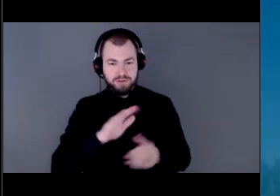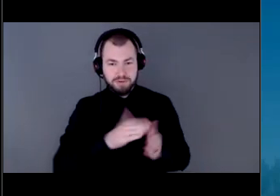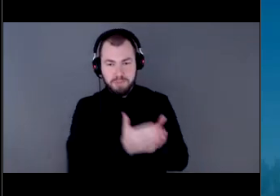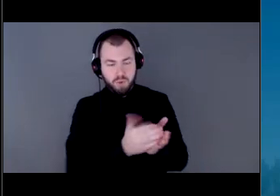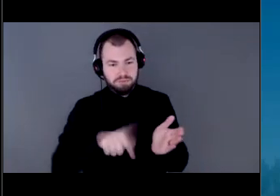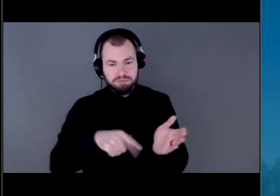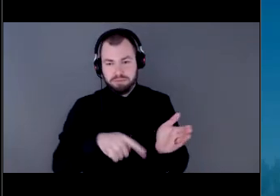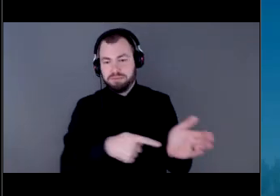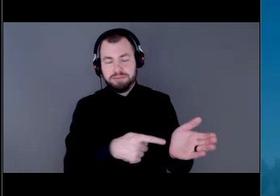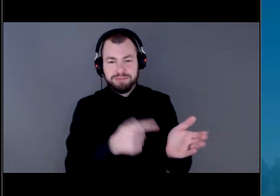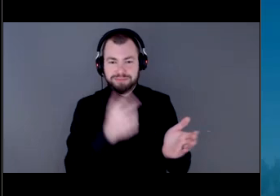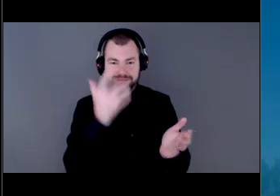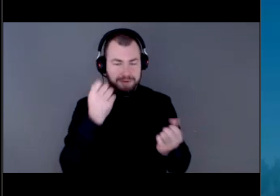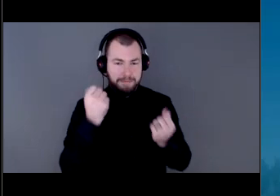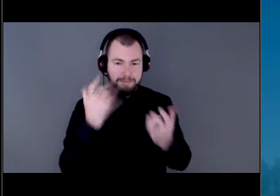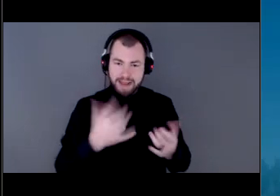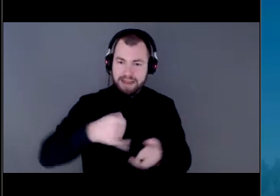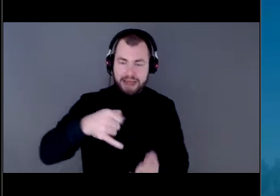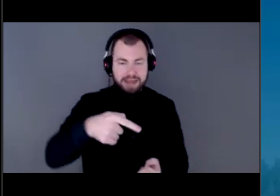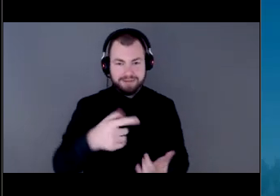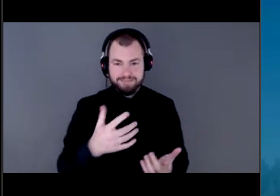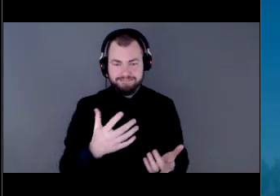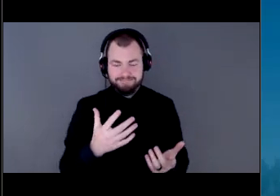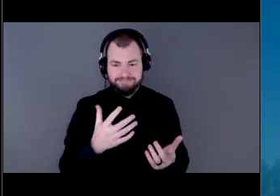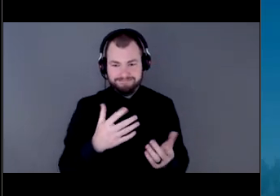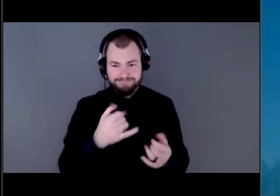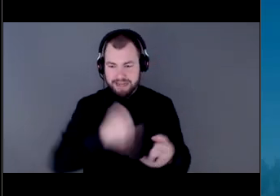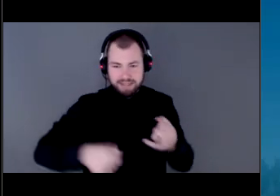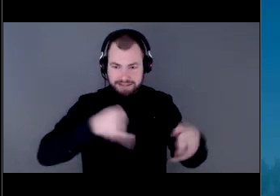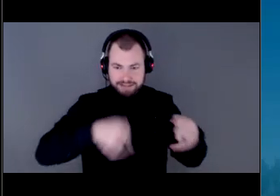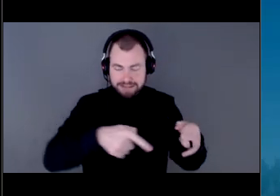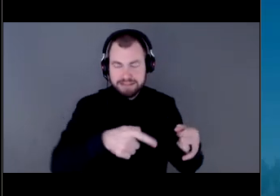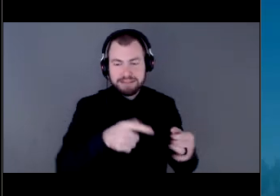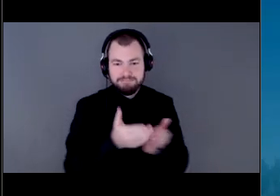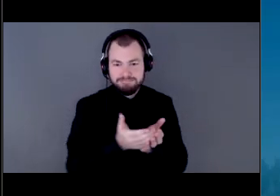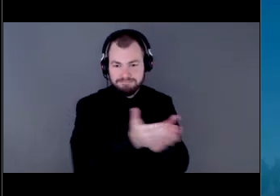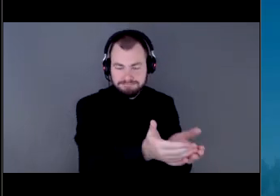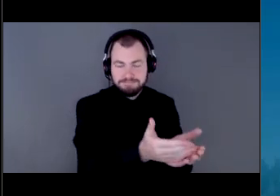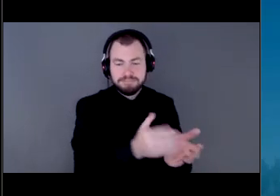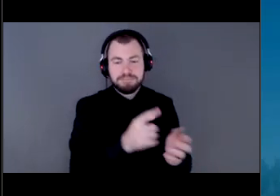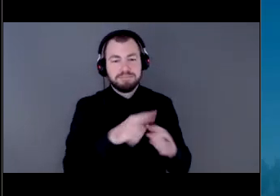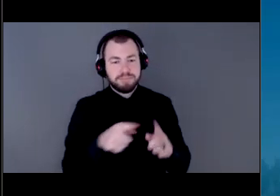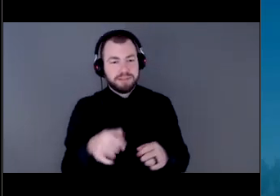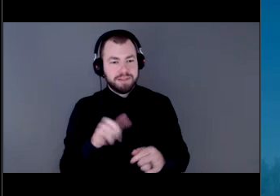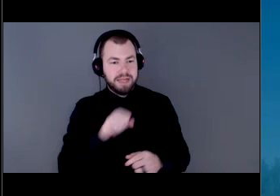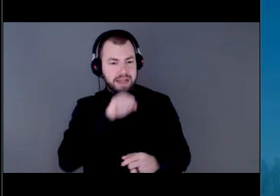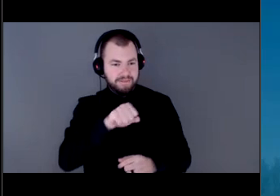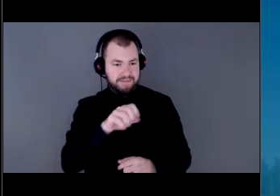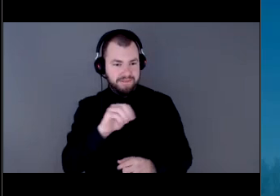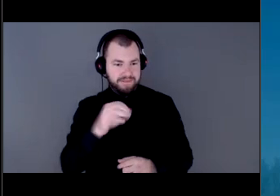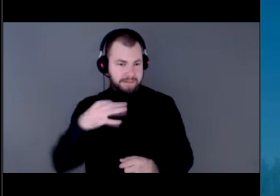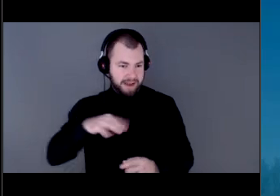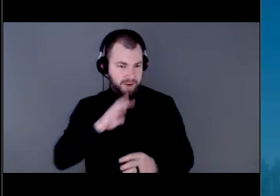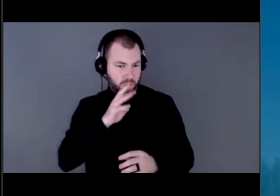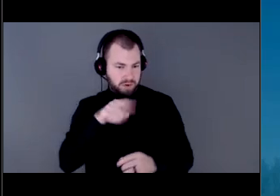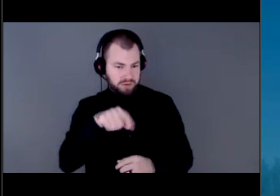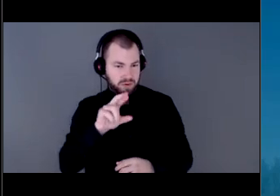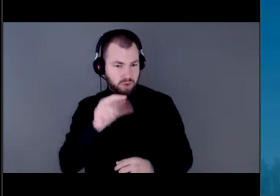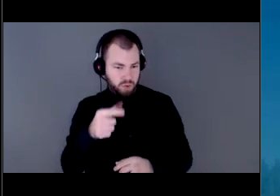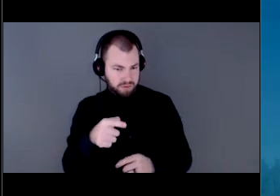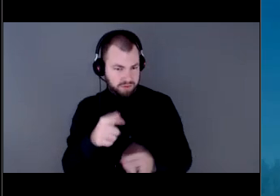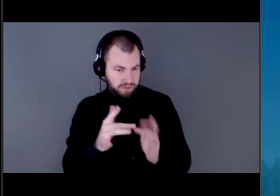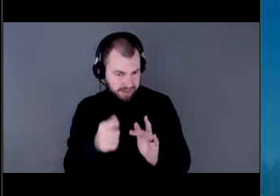water. But here's Love Maine Waters and some of the information opportunities. Next slide, please.